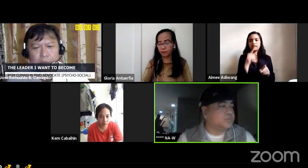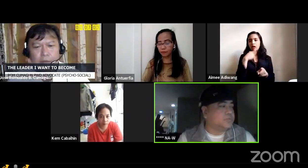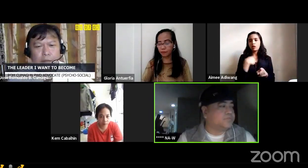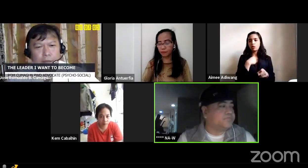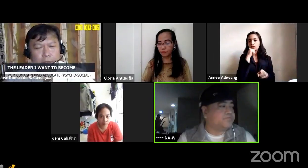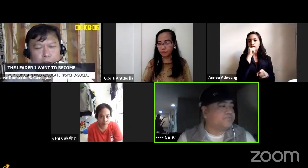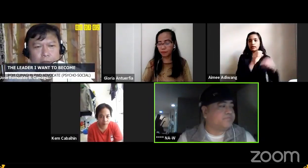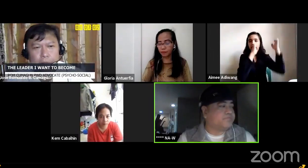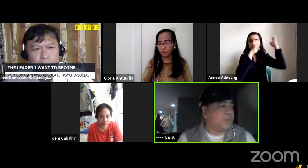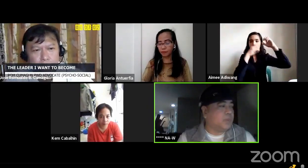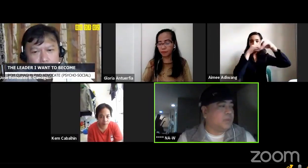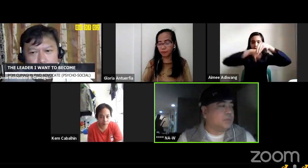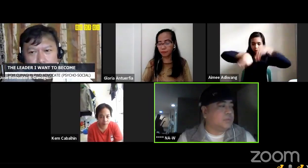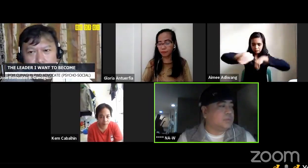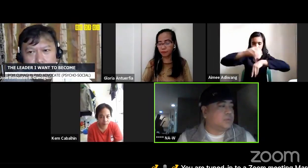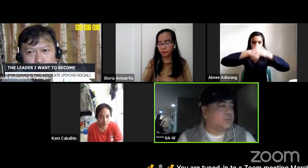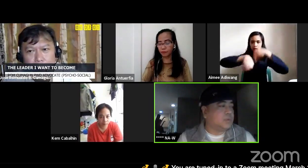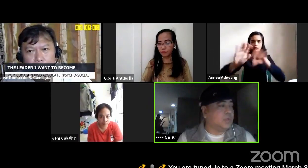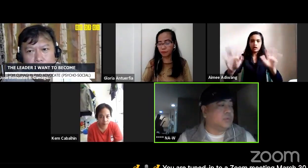So,